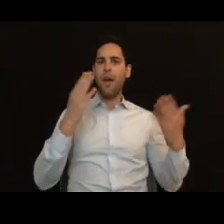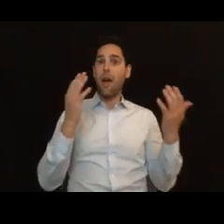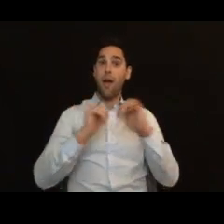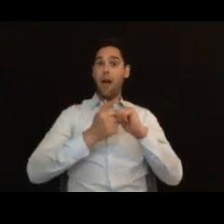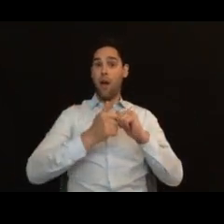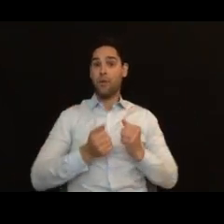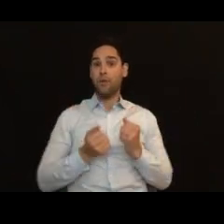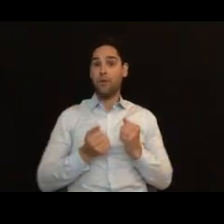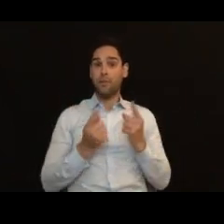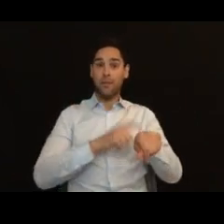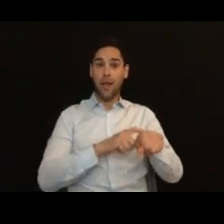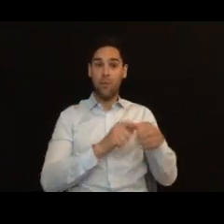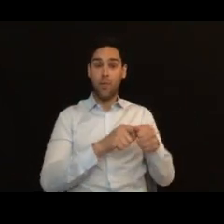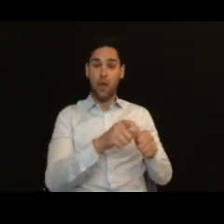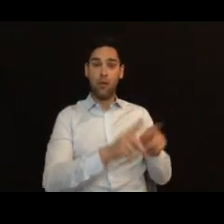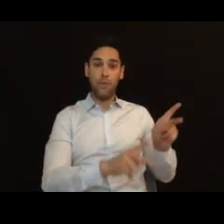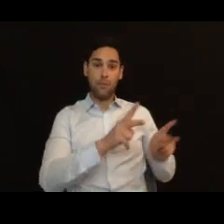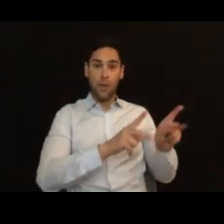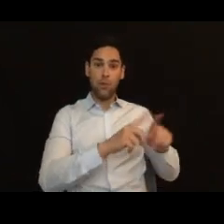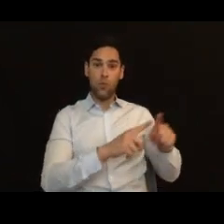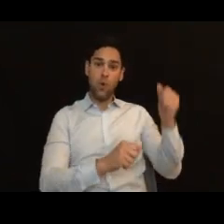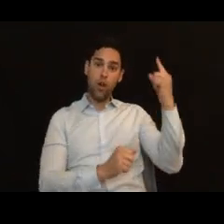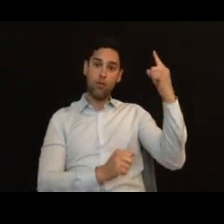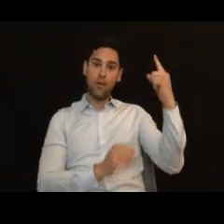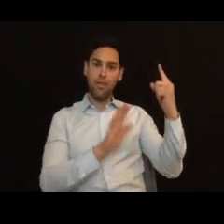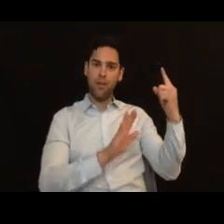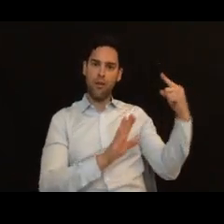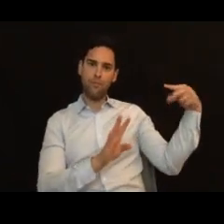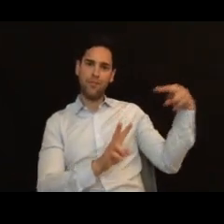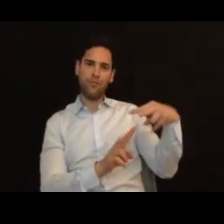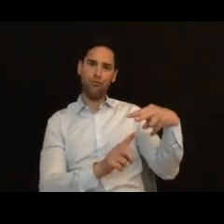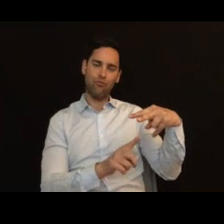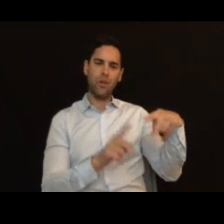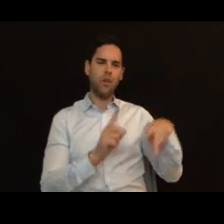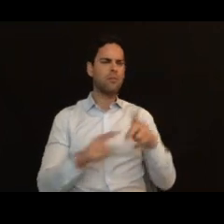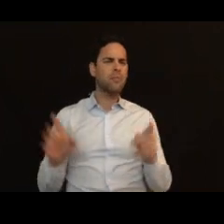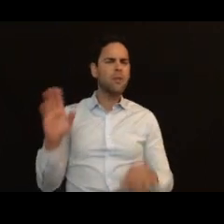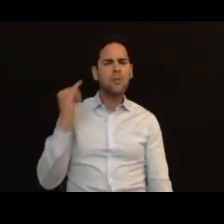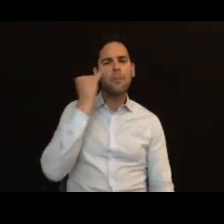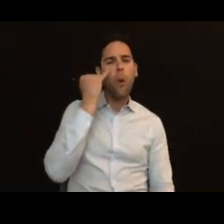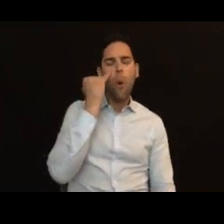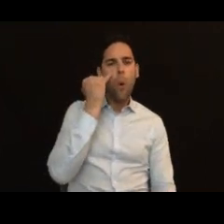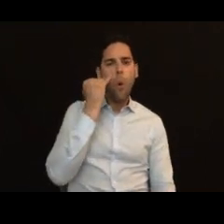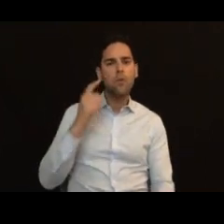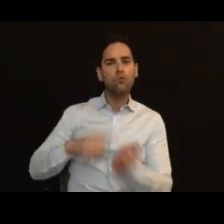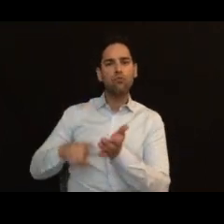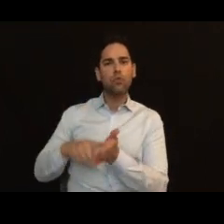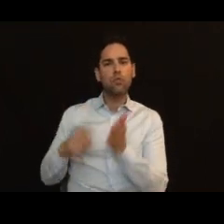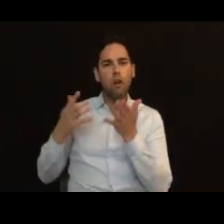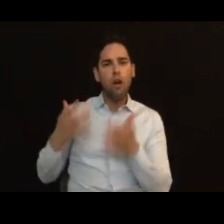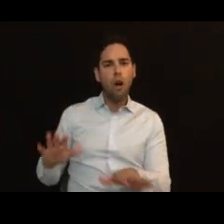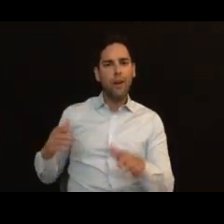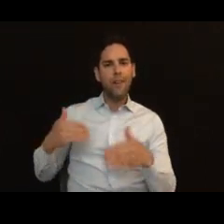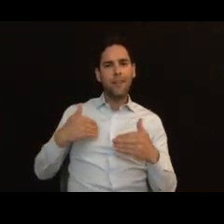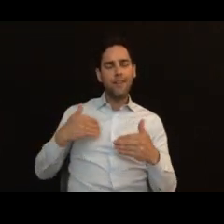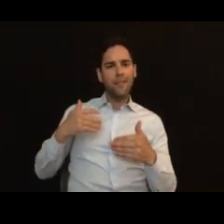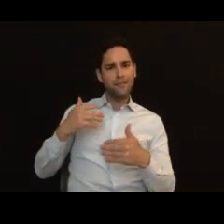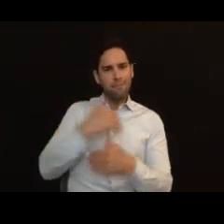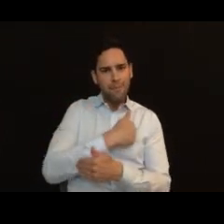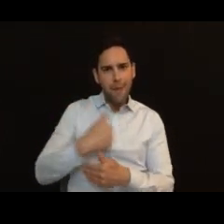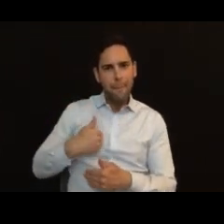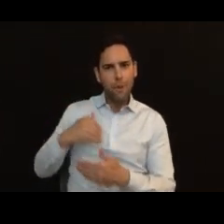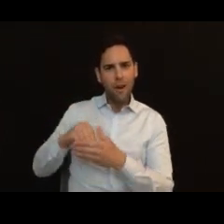that you understand their positionality. But what if the researcher already shares the perspective of the